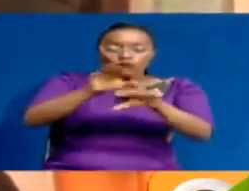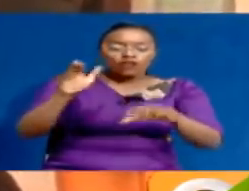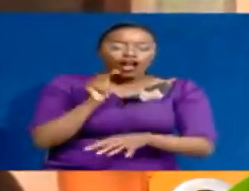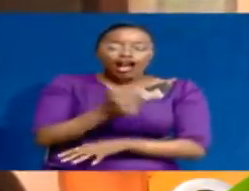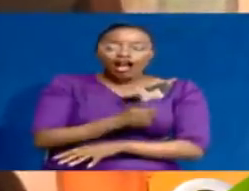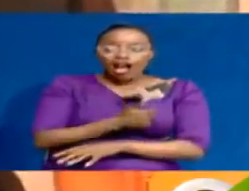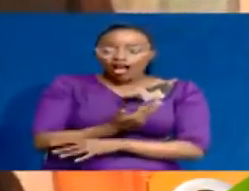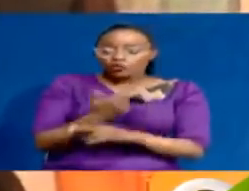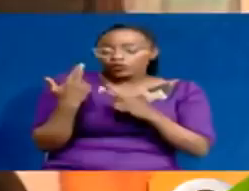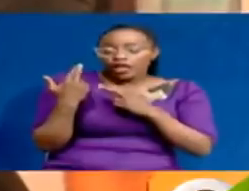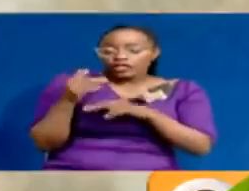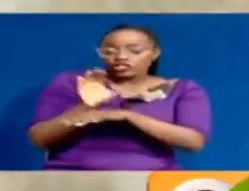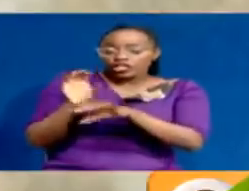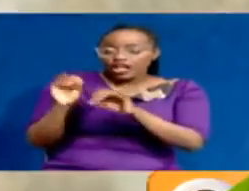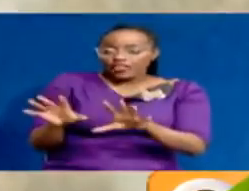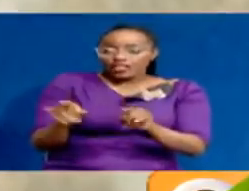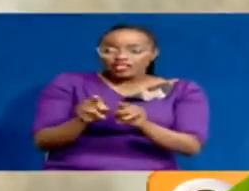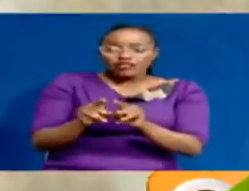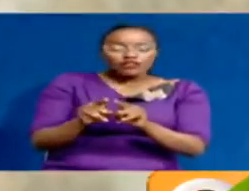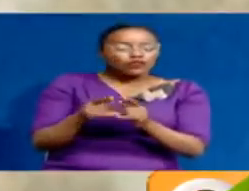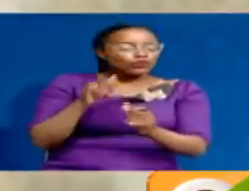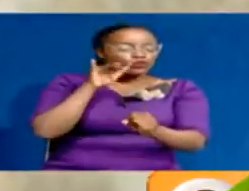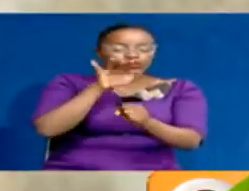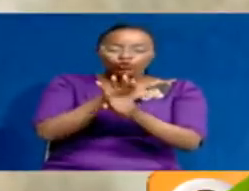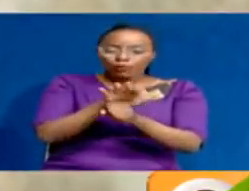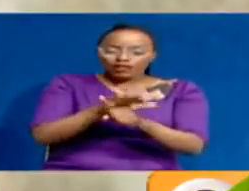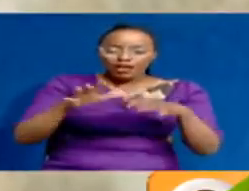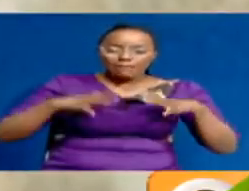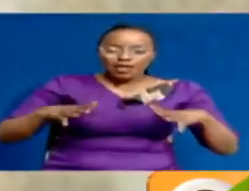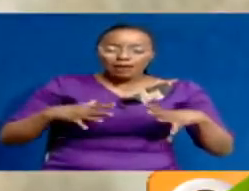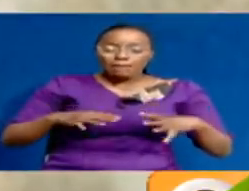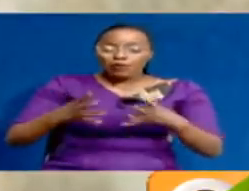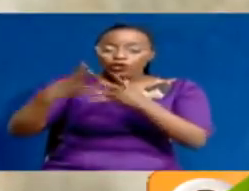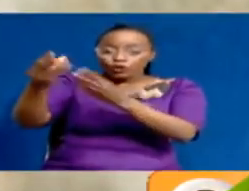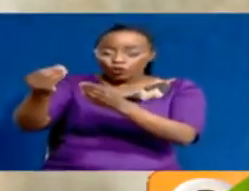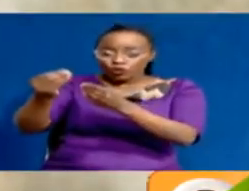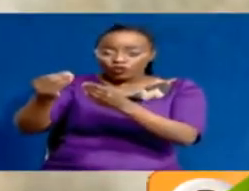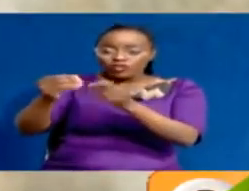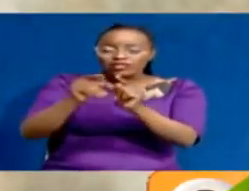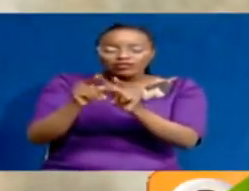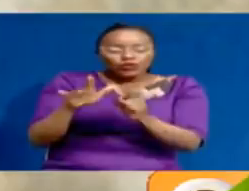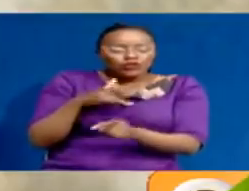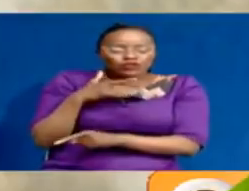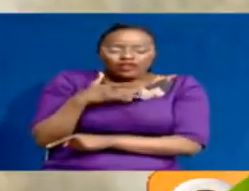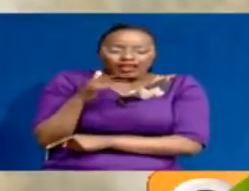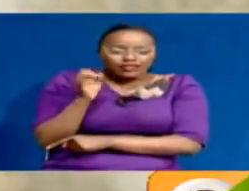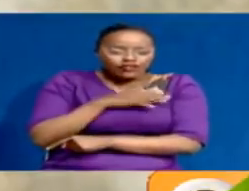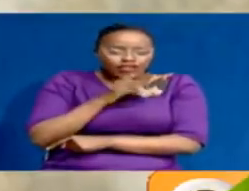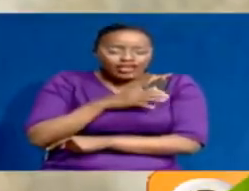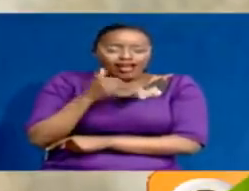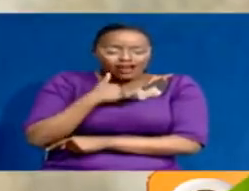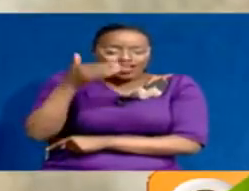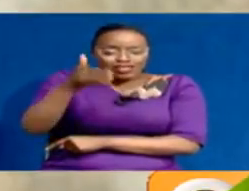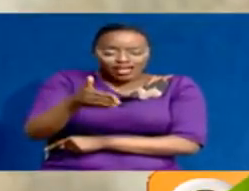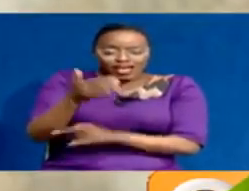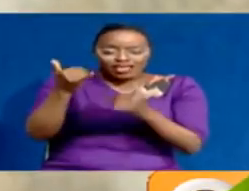not in charge, and it was very overwhelming. We got to a crippling point of fear. And